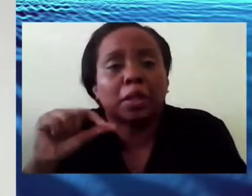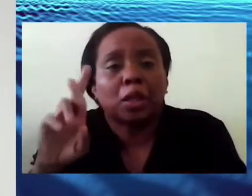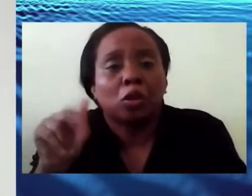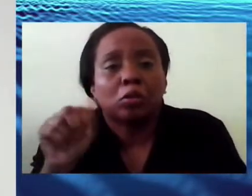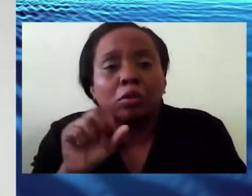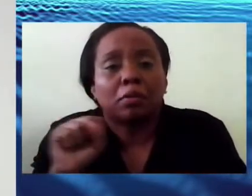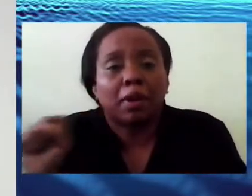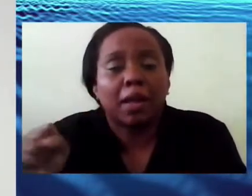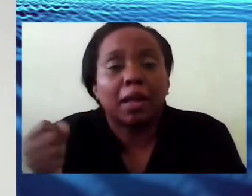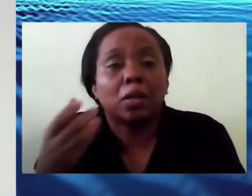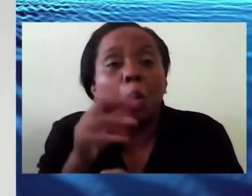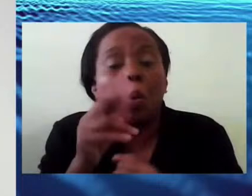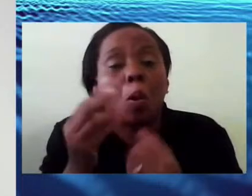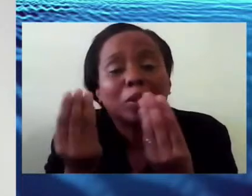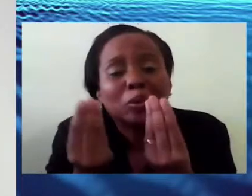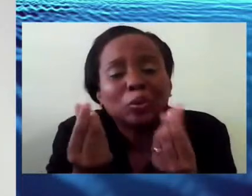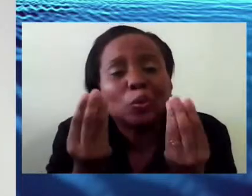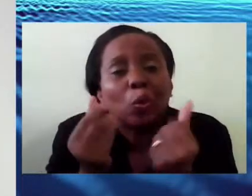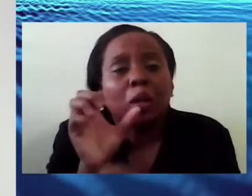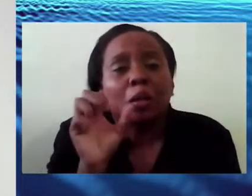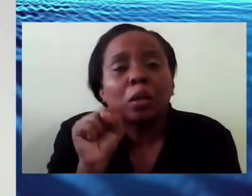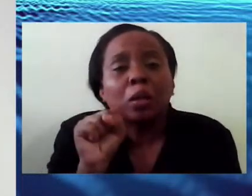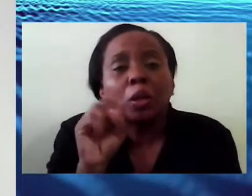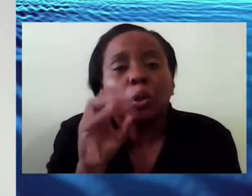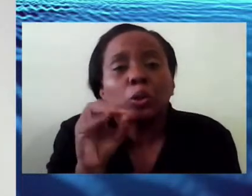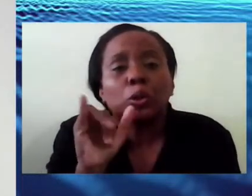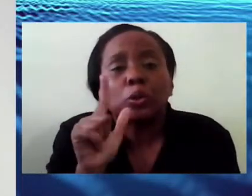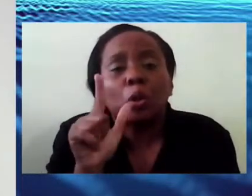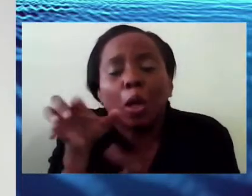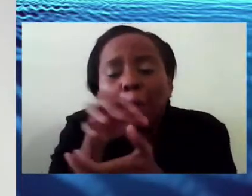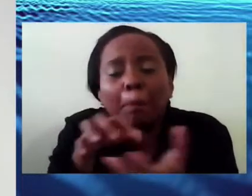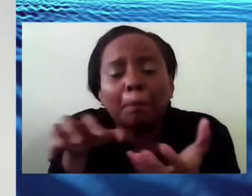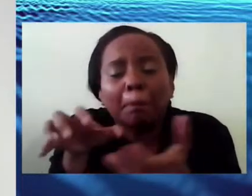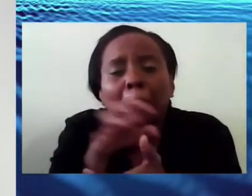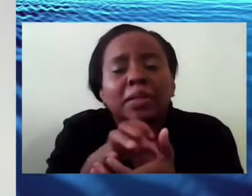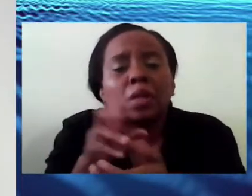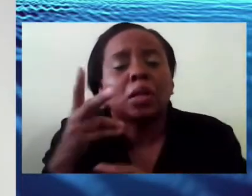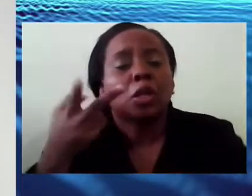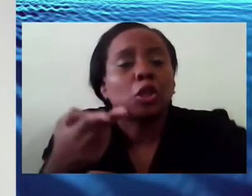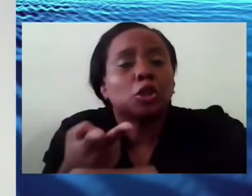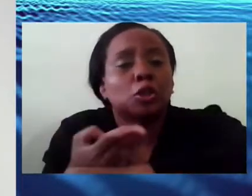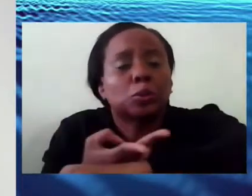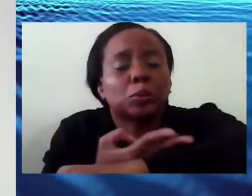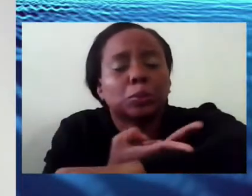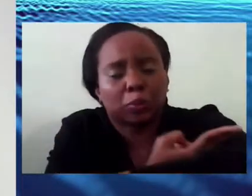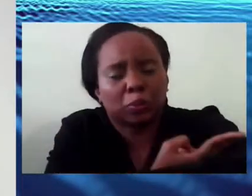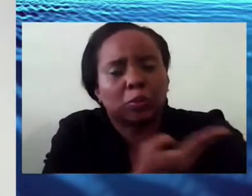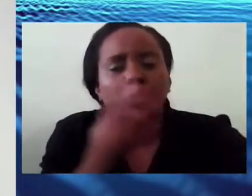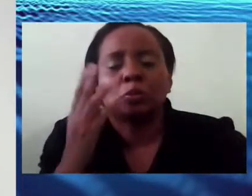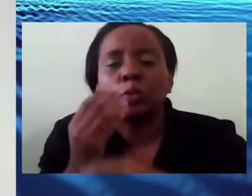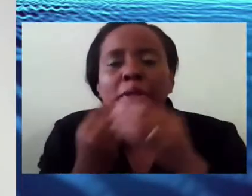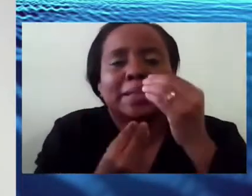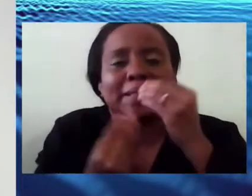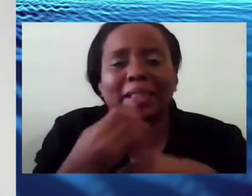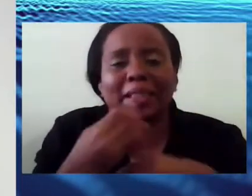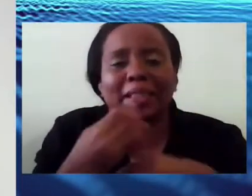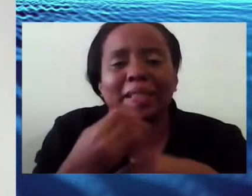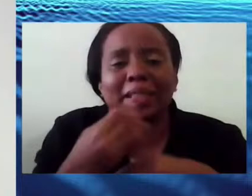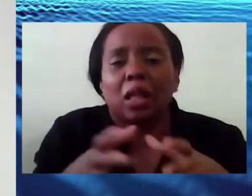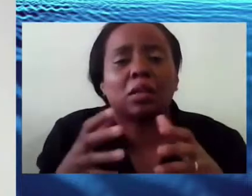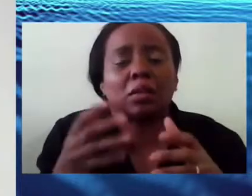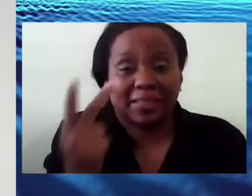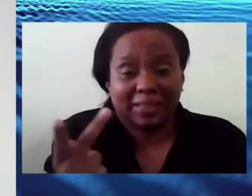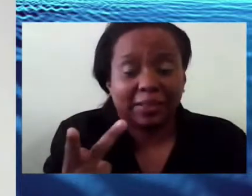on the soil, and the sheep will pick up the ash from the soil when they're grazing. And so these, and we already have reports of